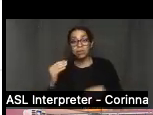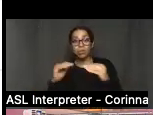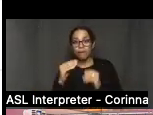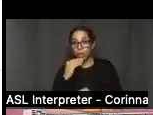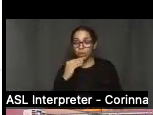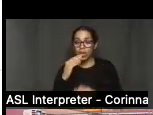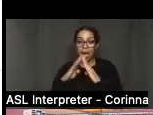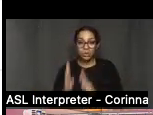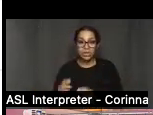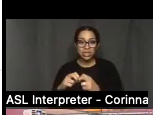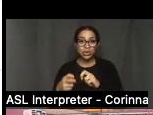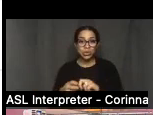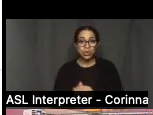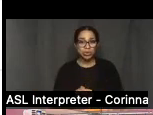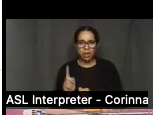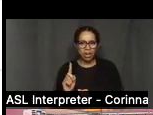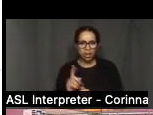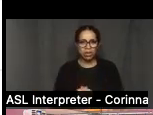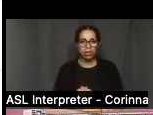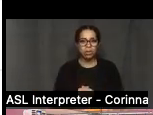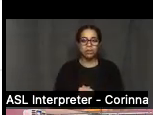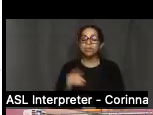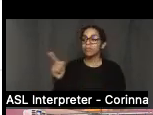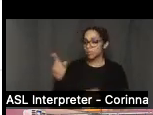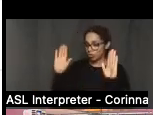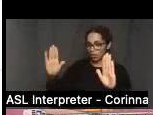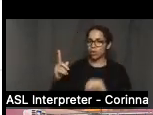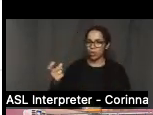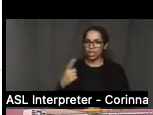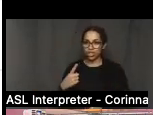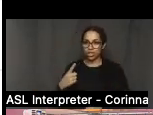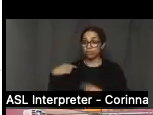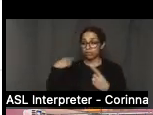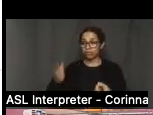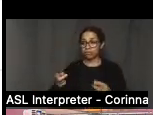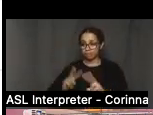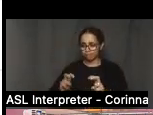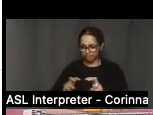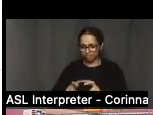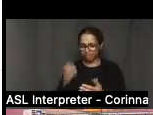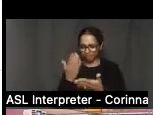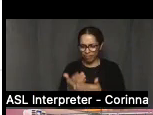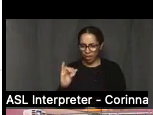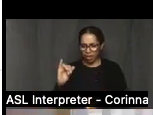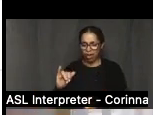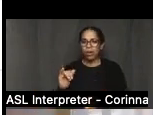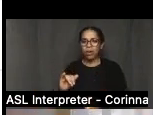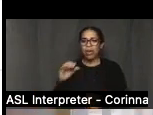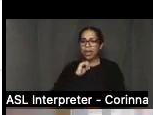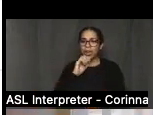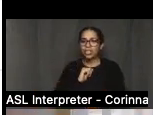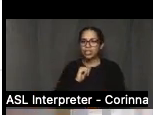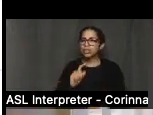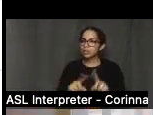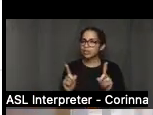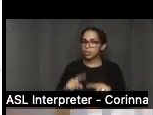do know, at least from some of the analyses I've run in the past, we do know that age looks a little bit differently based on where you live in